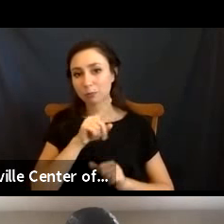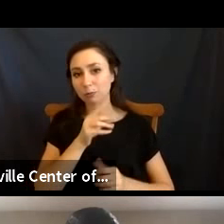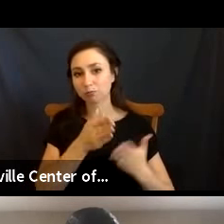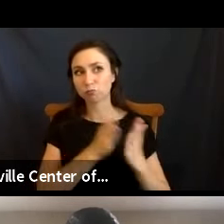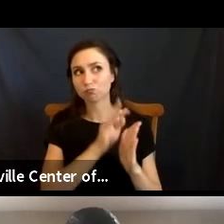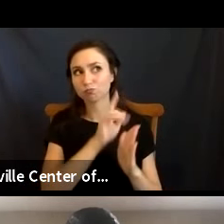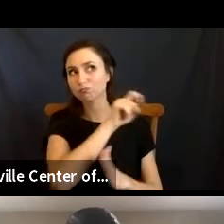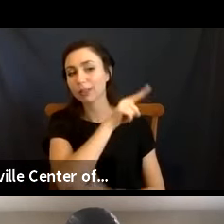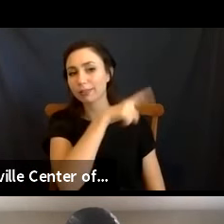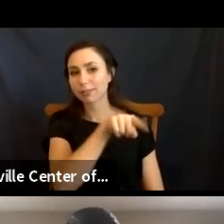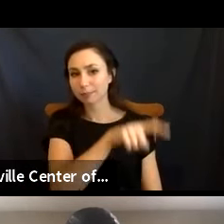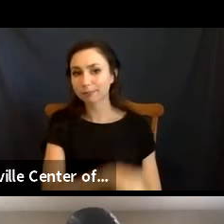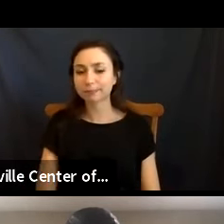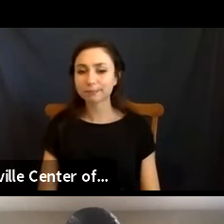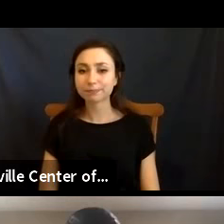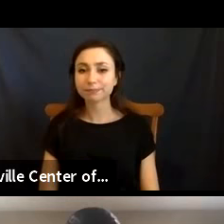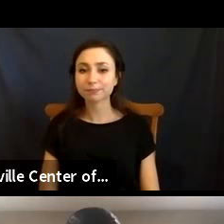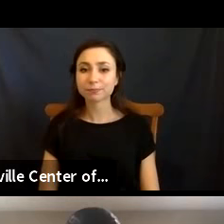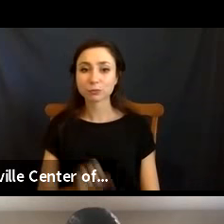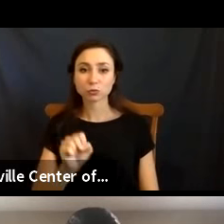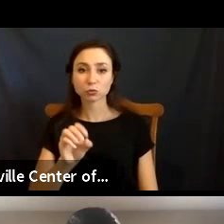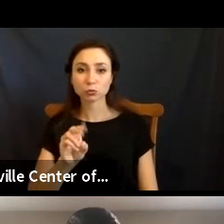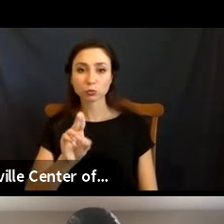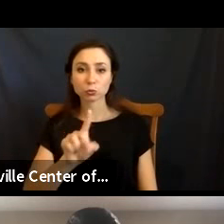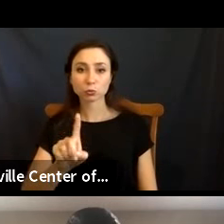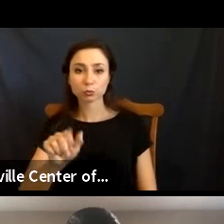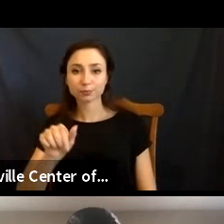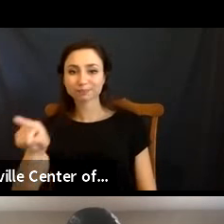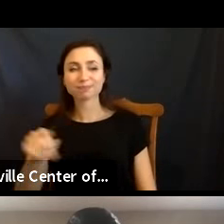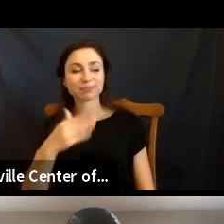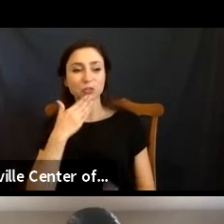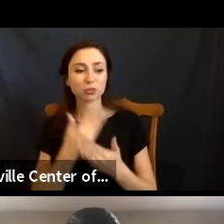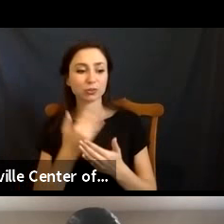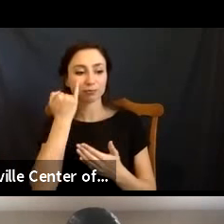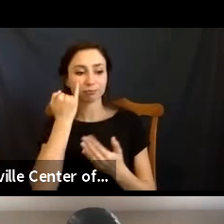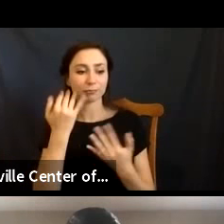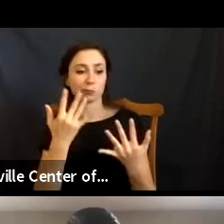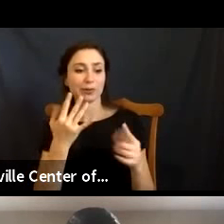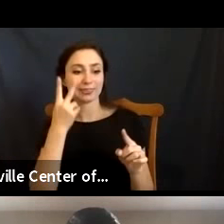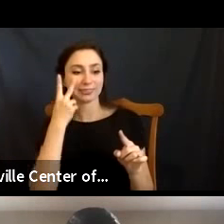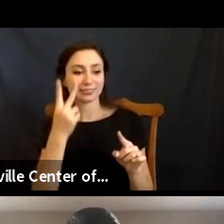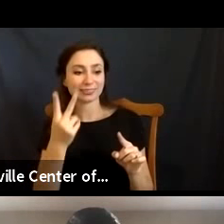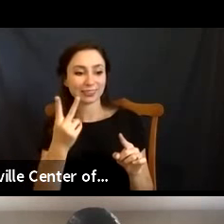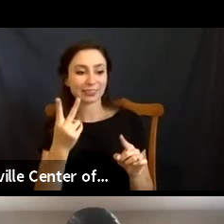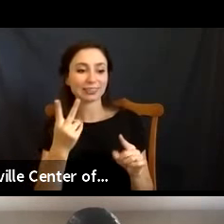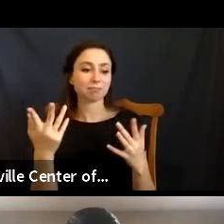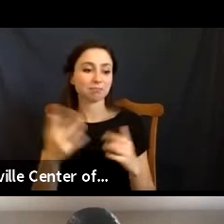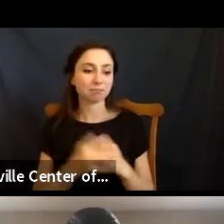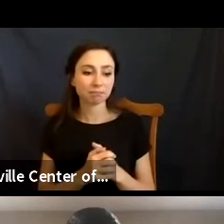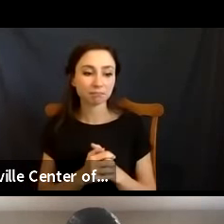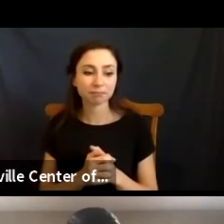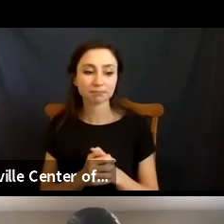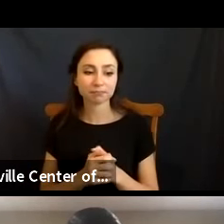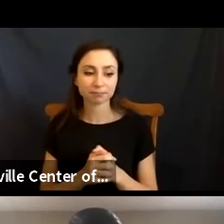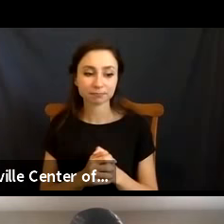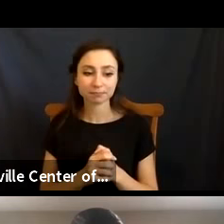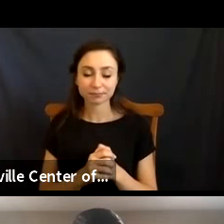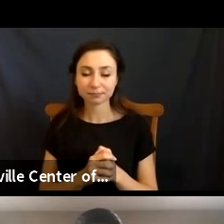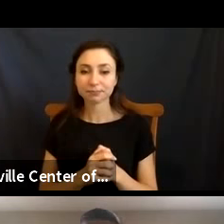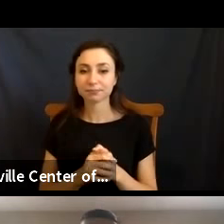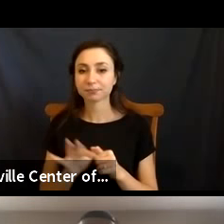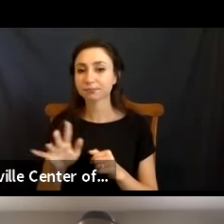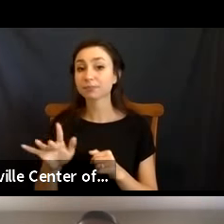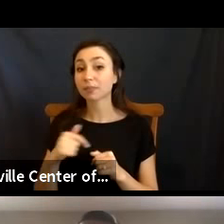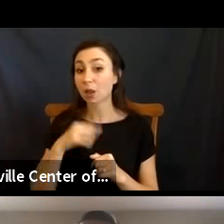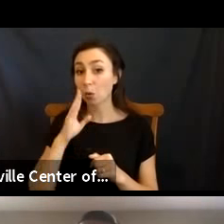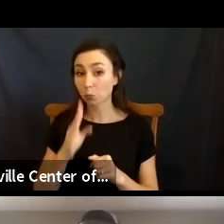yeah, because that'd be good to just kind of weigh in and see if we can be consistent with them as well. Yeah, thanks. I will